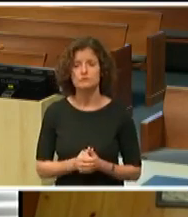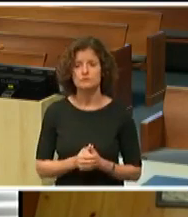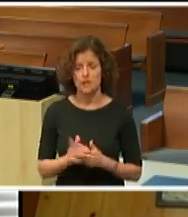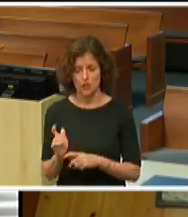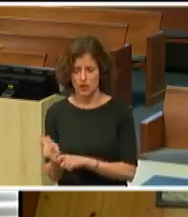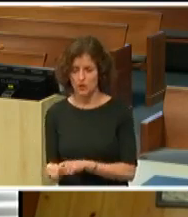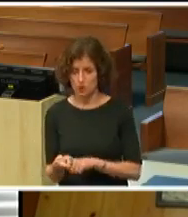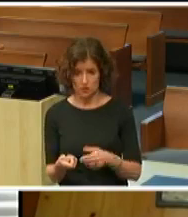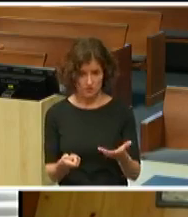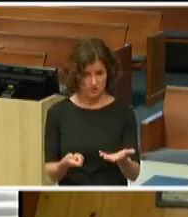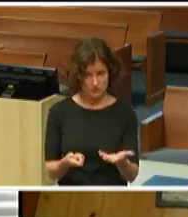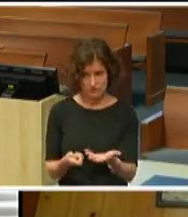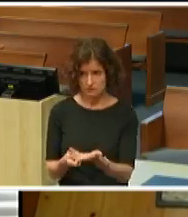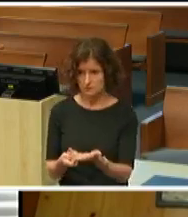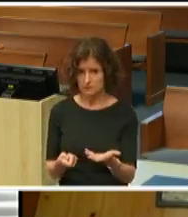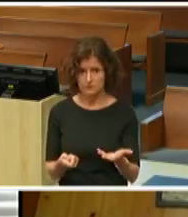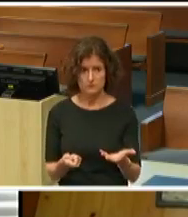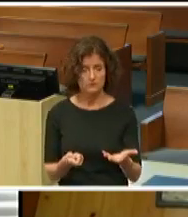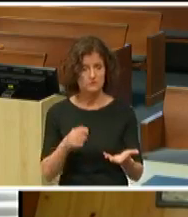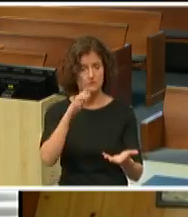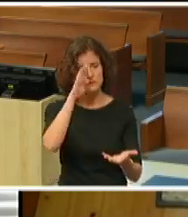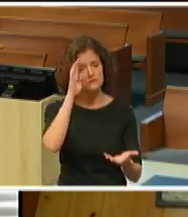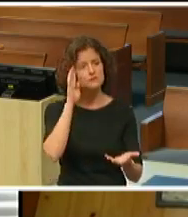courses. Yes. Okay, thank you.